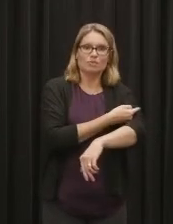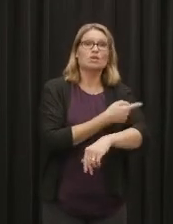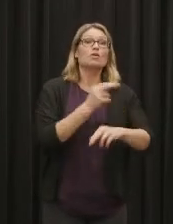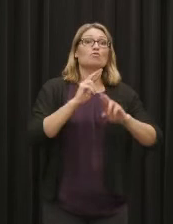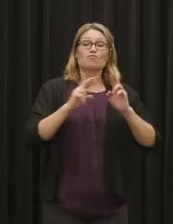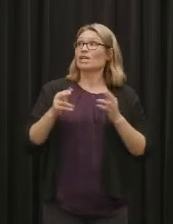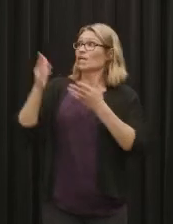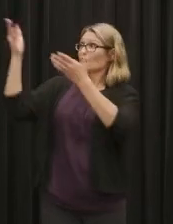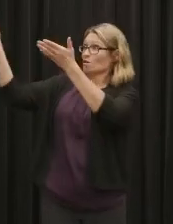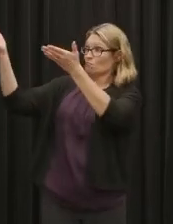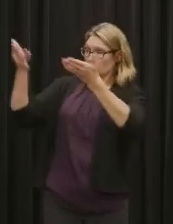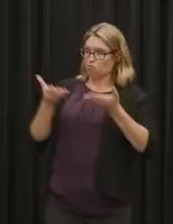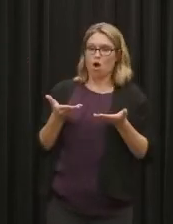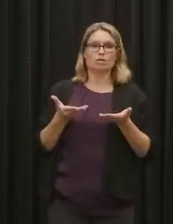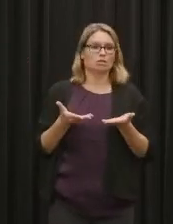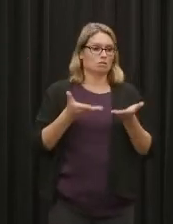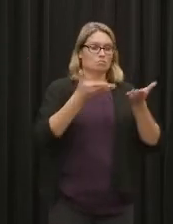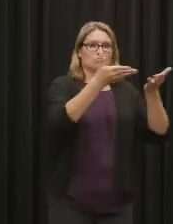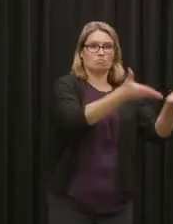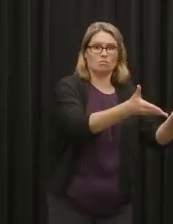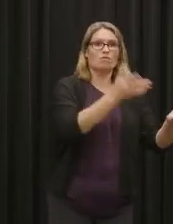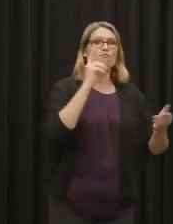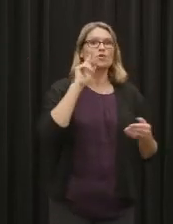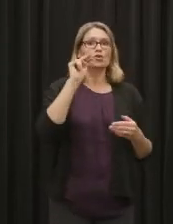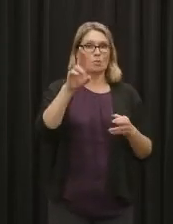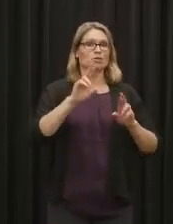safely transported to New Brunswick.